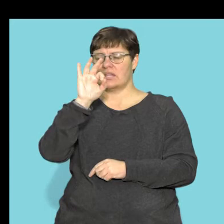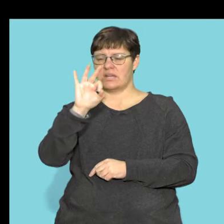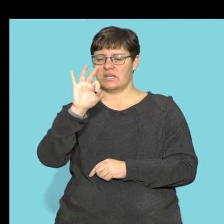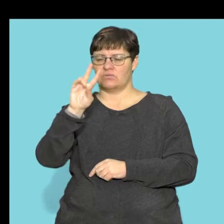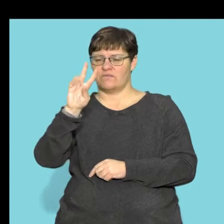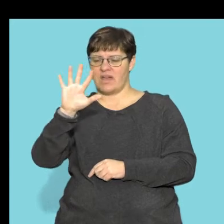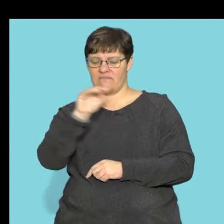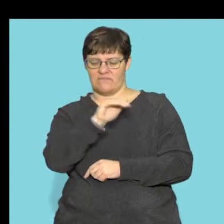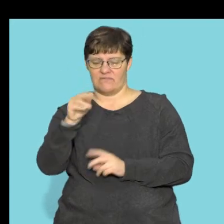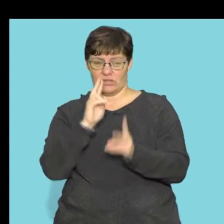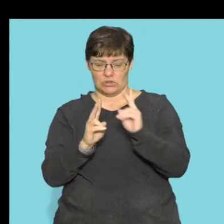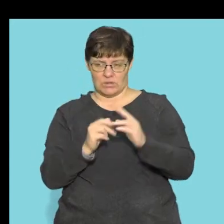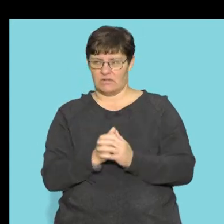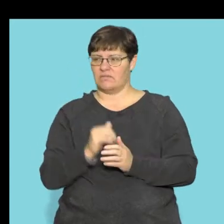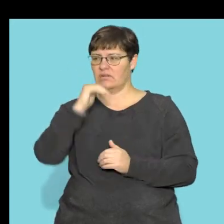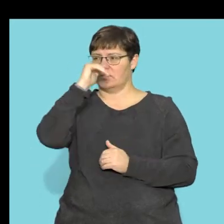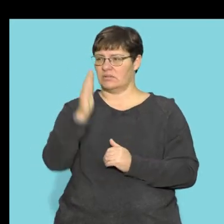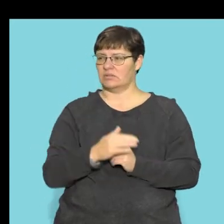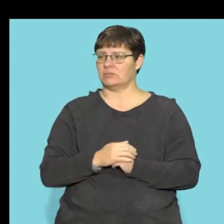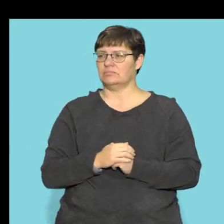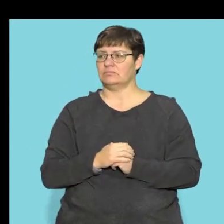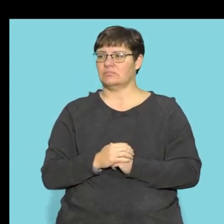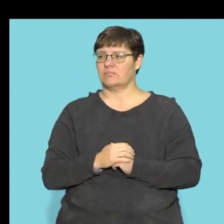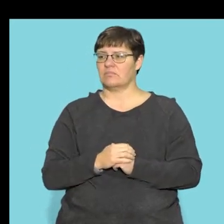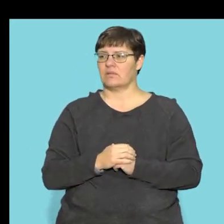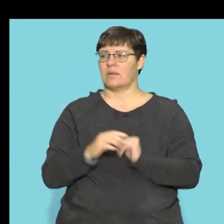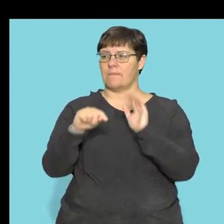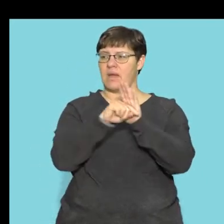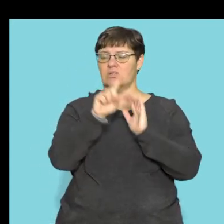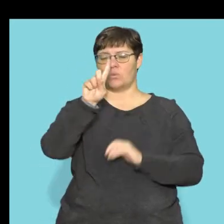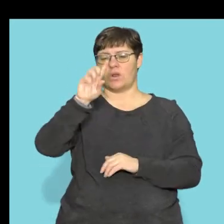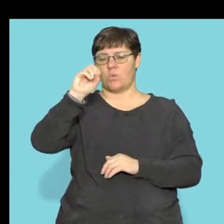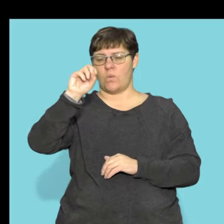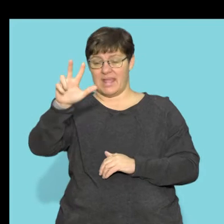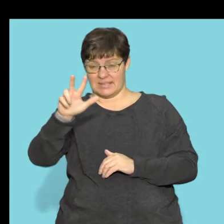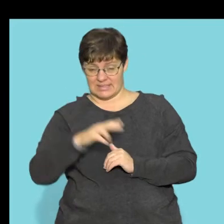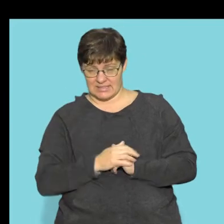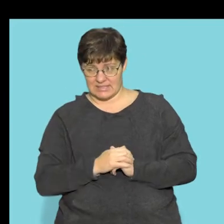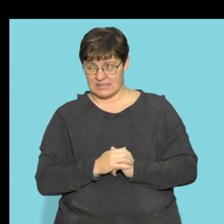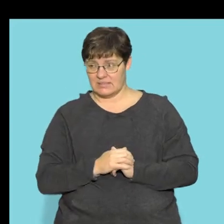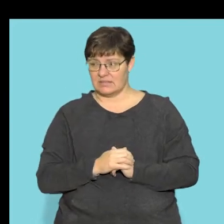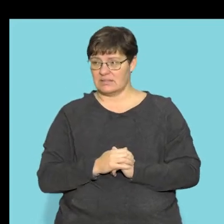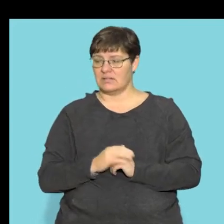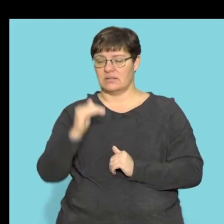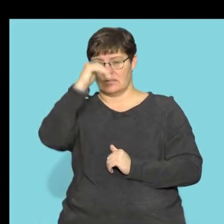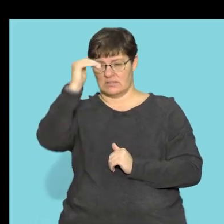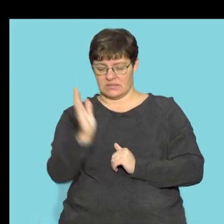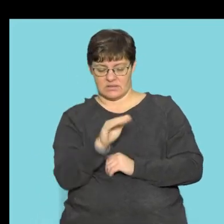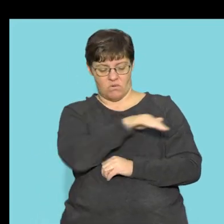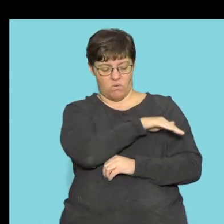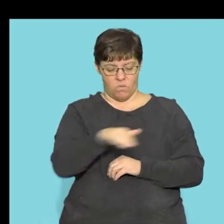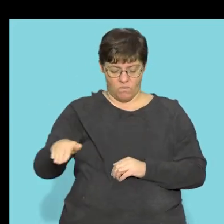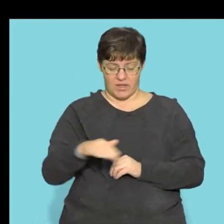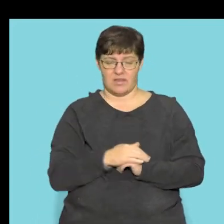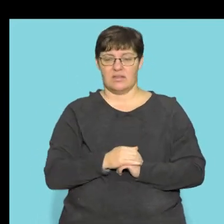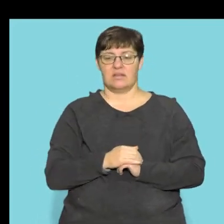0.1325, all divided by 12 to the exponent of minus 108. And then this